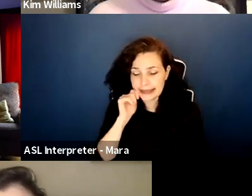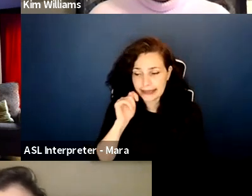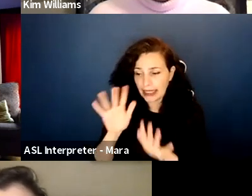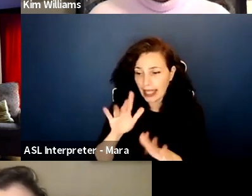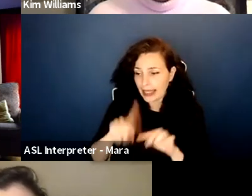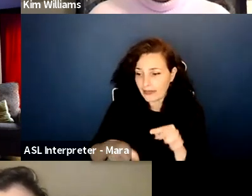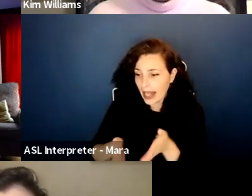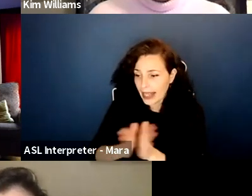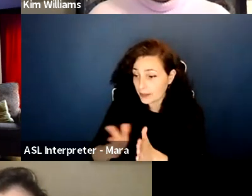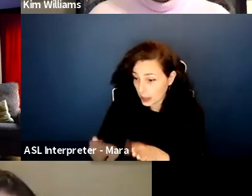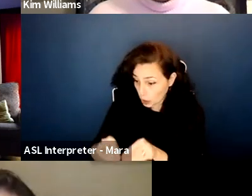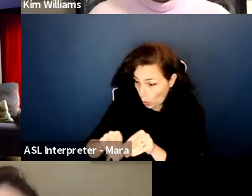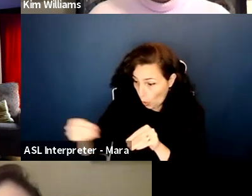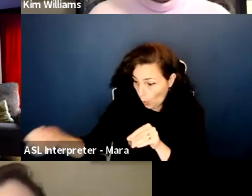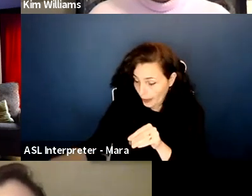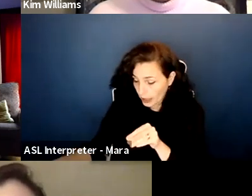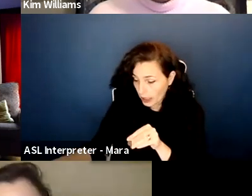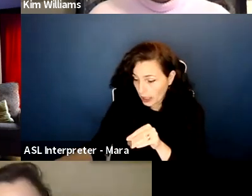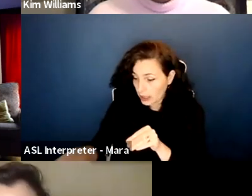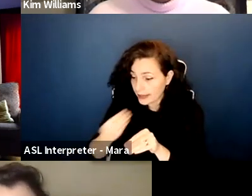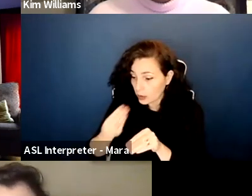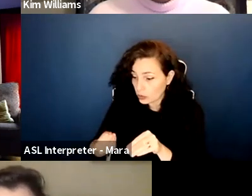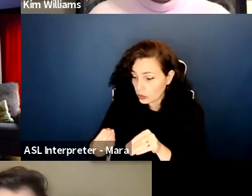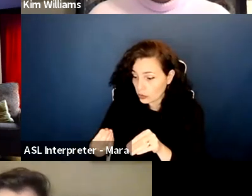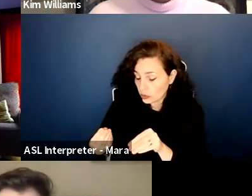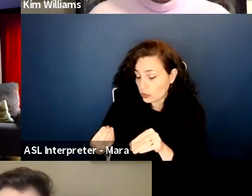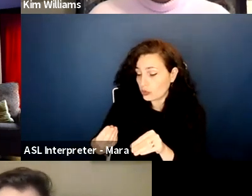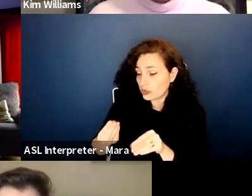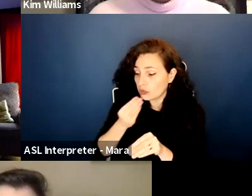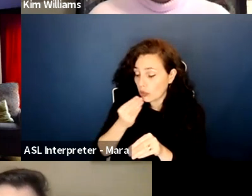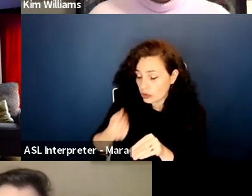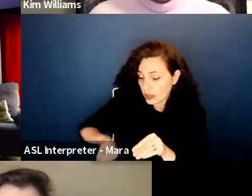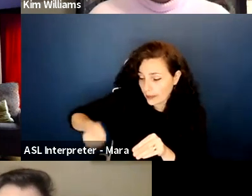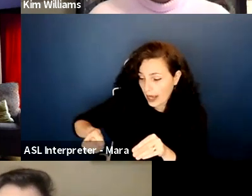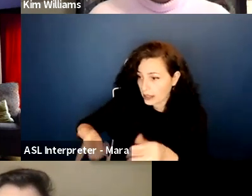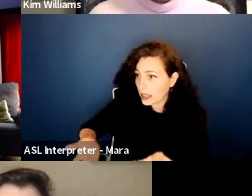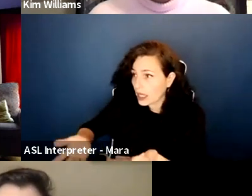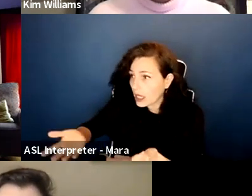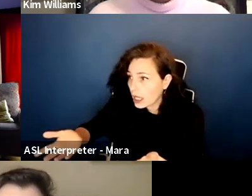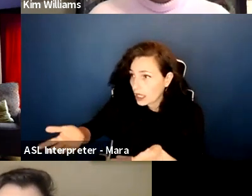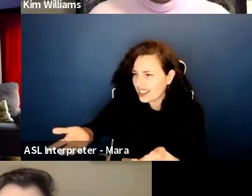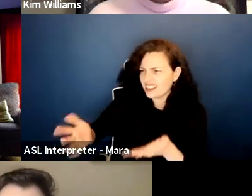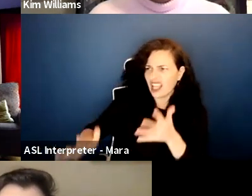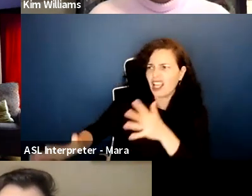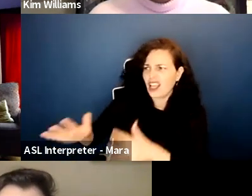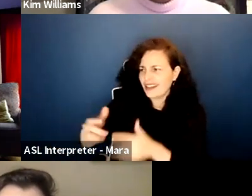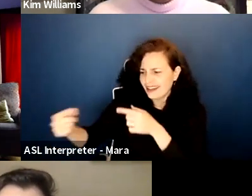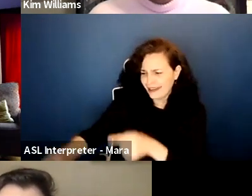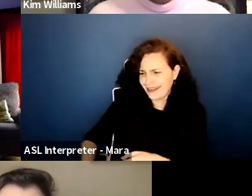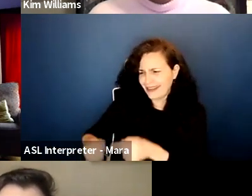bag. Like, we have to put it in the bag. And so I think 13 is a particularly tough age for